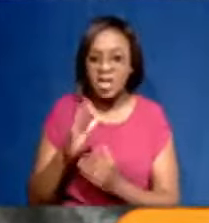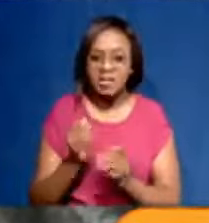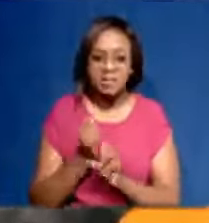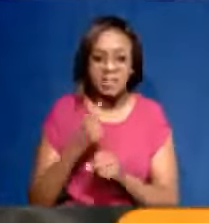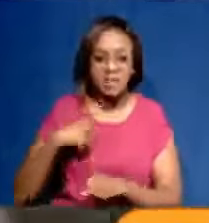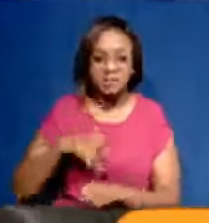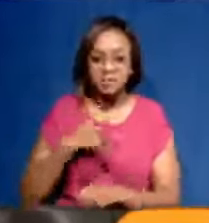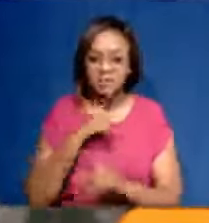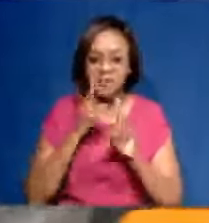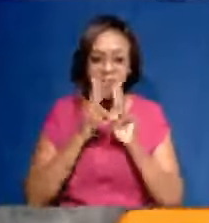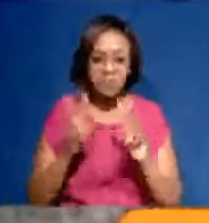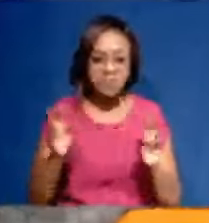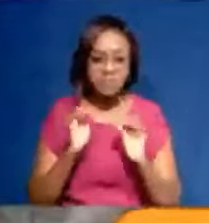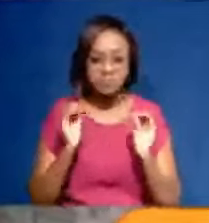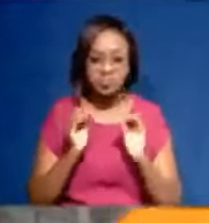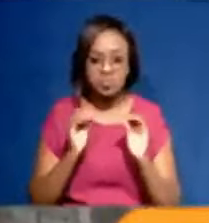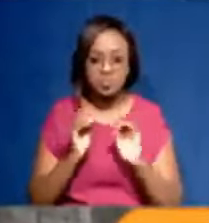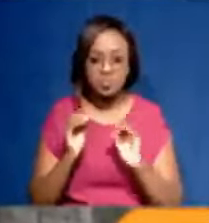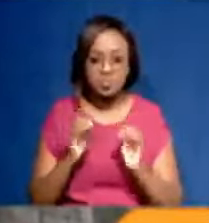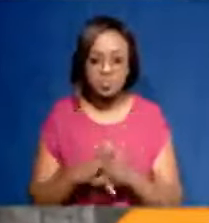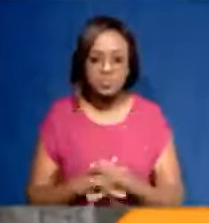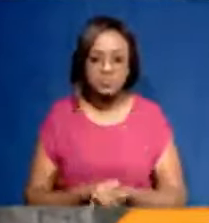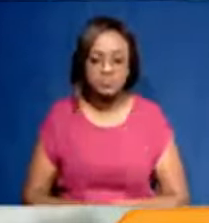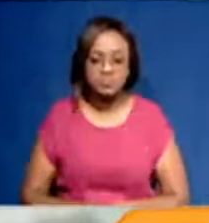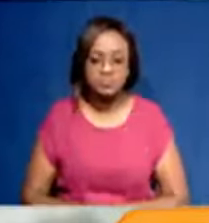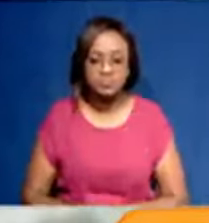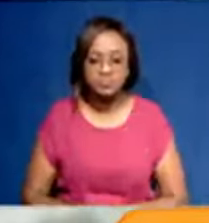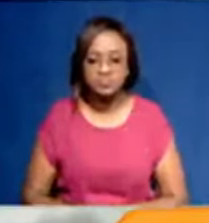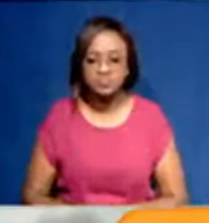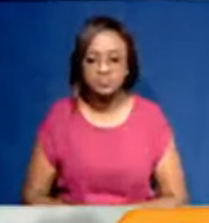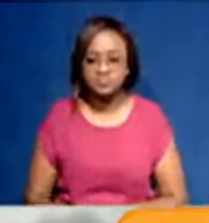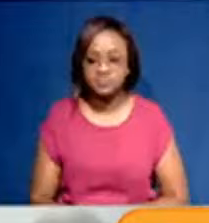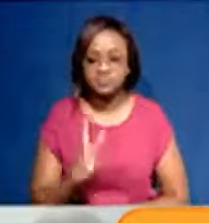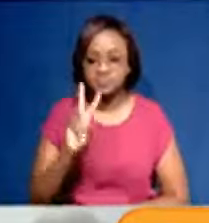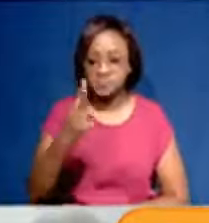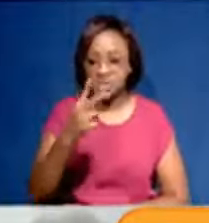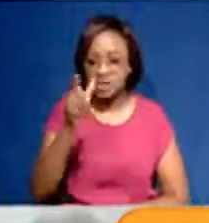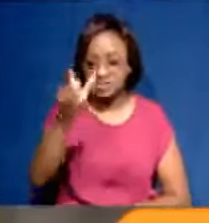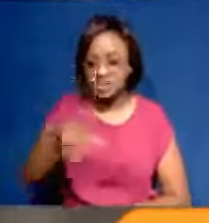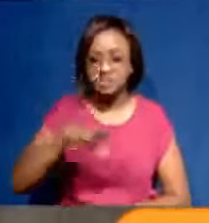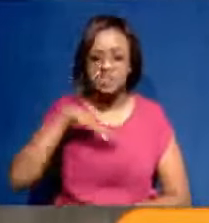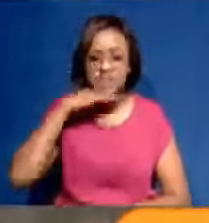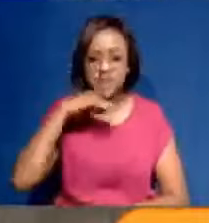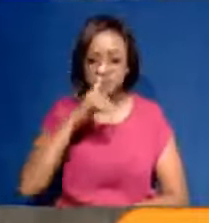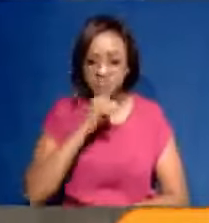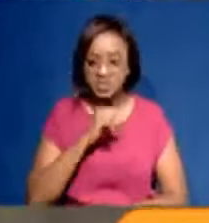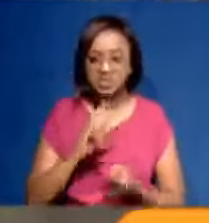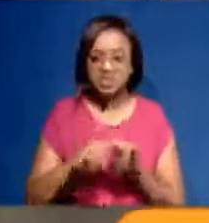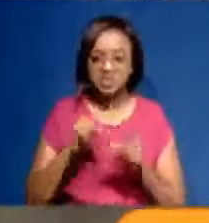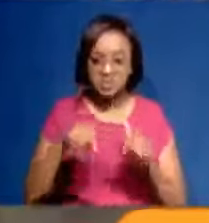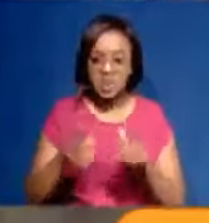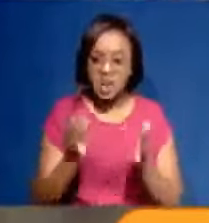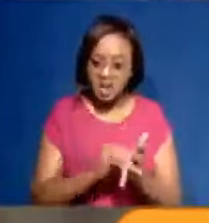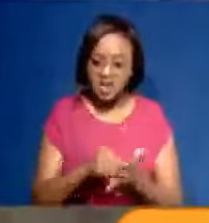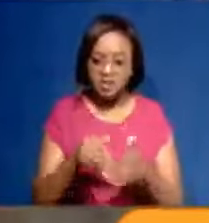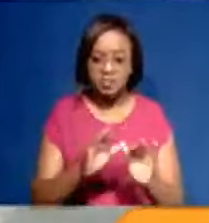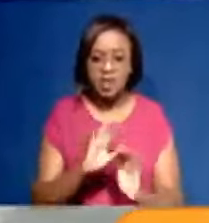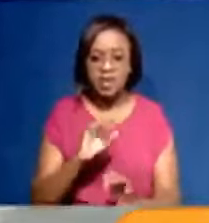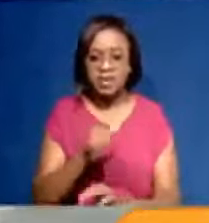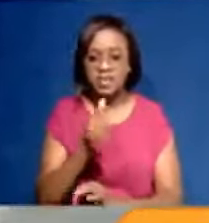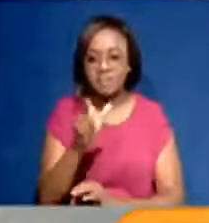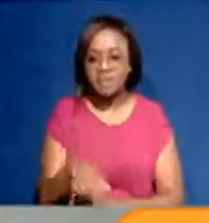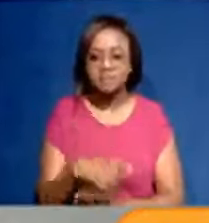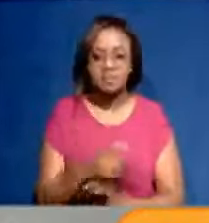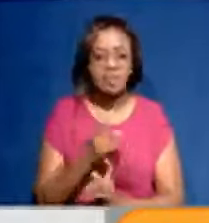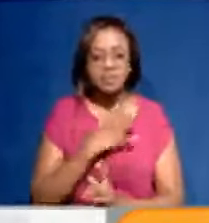amani na kutatiza shughuli zao za kila siku. A second person is dying today when we are burying another one. Mr. President, you don't have to